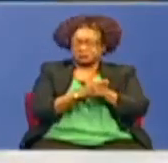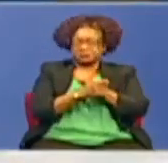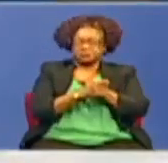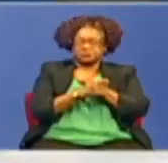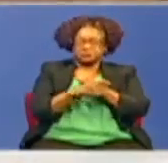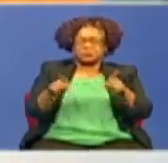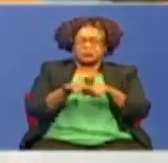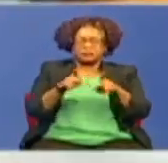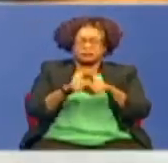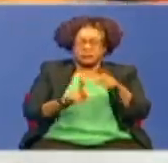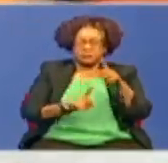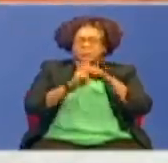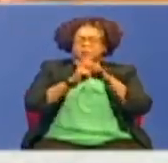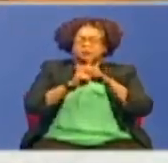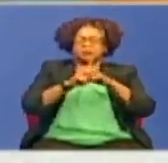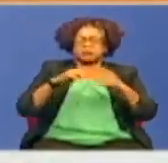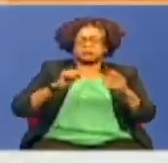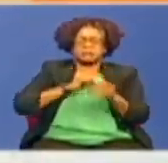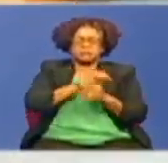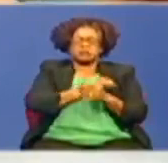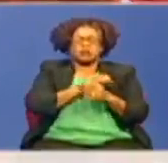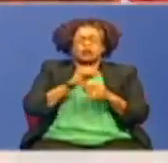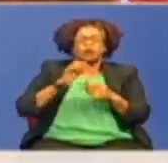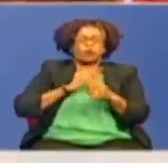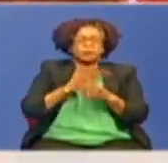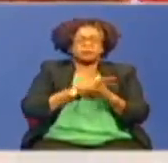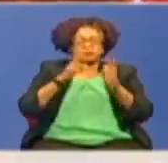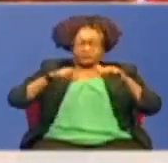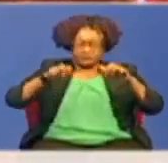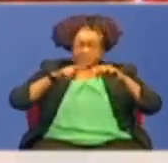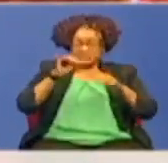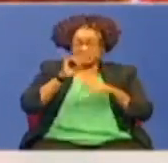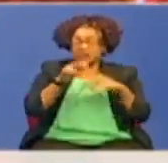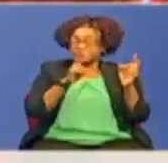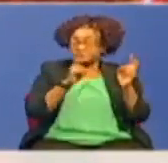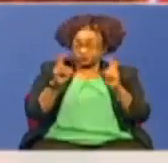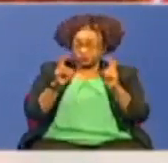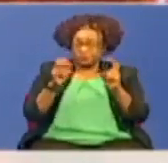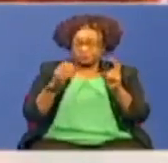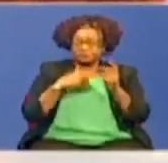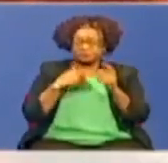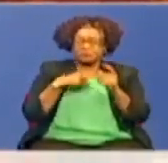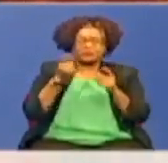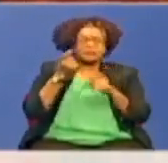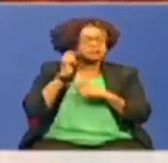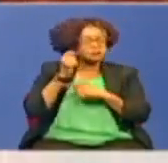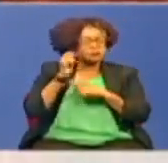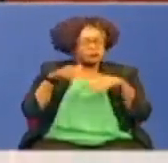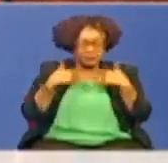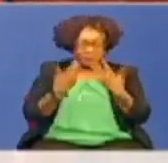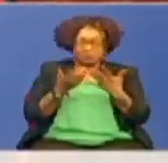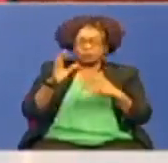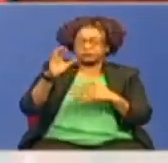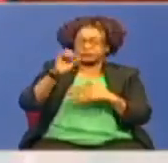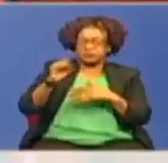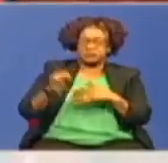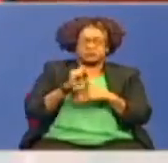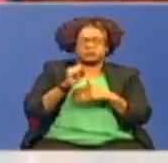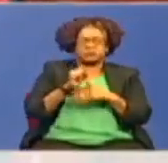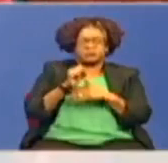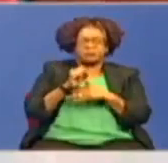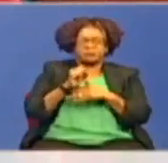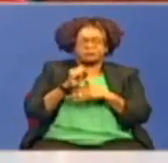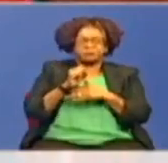Ad Hoc Committee investigating the matter, corroborating the testimony by Health Cabinet Secretary Mutahi Kagwe,